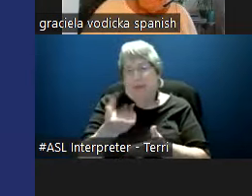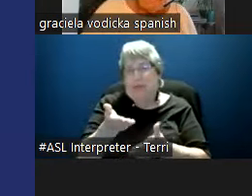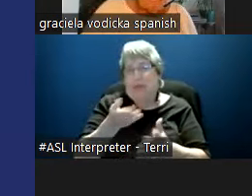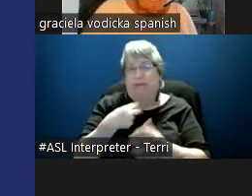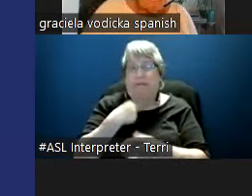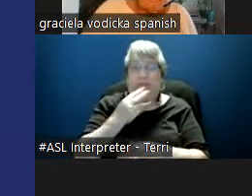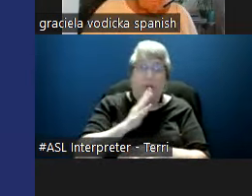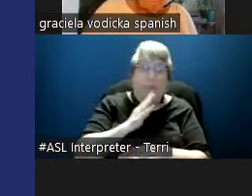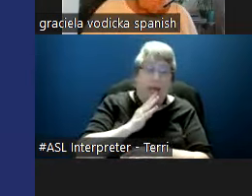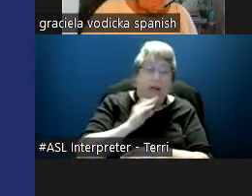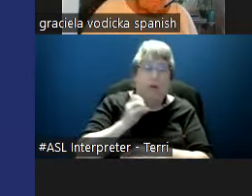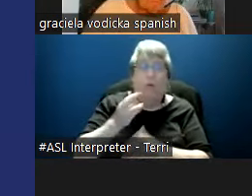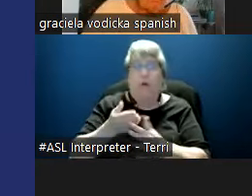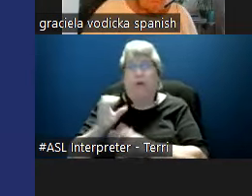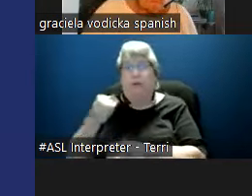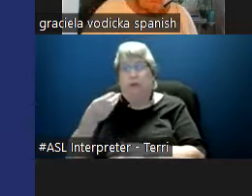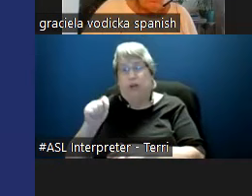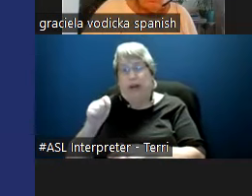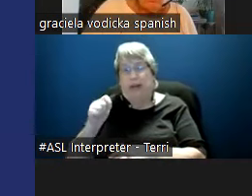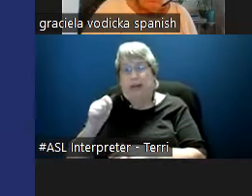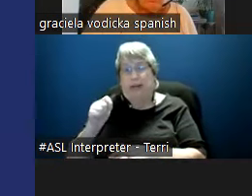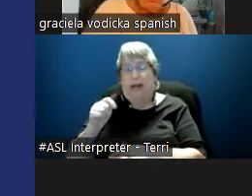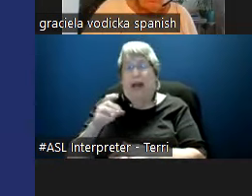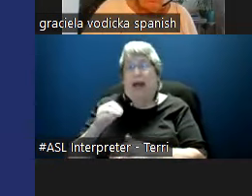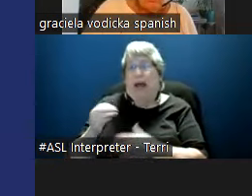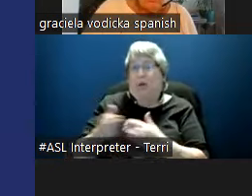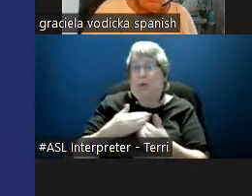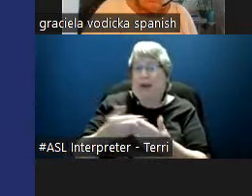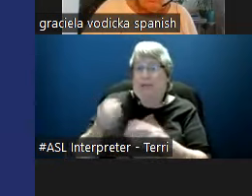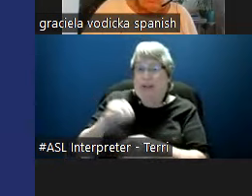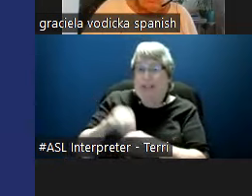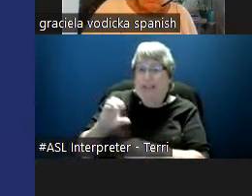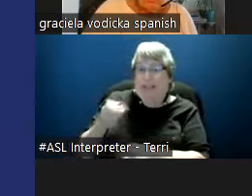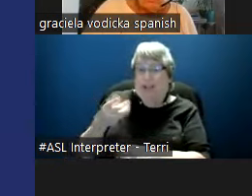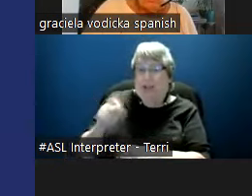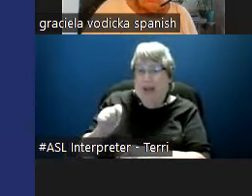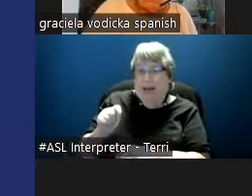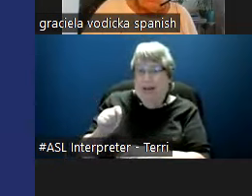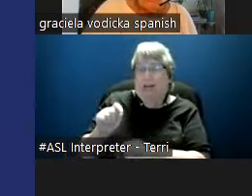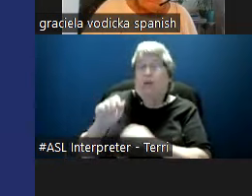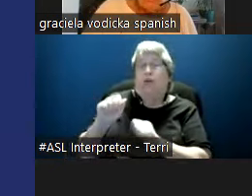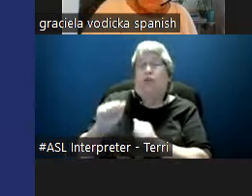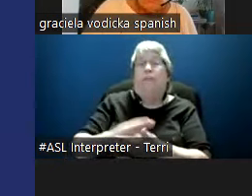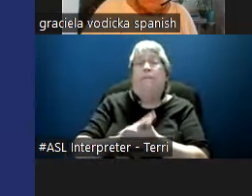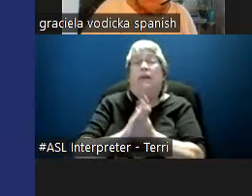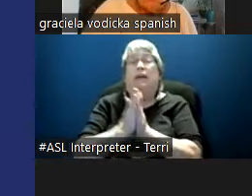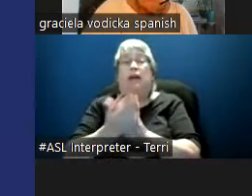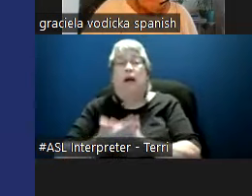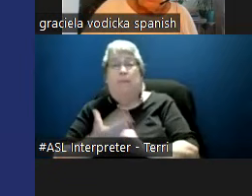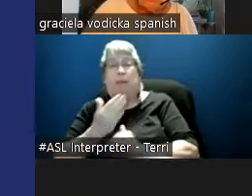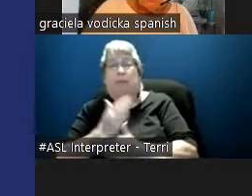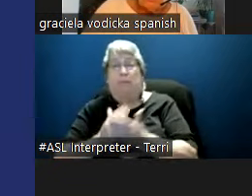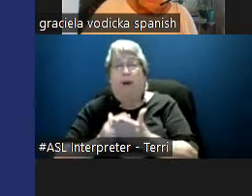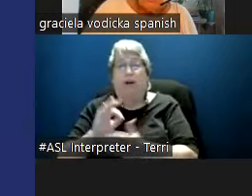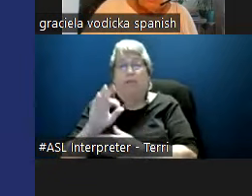know, information that's included in chat may be part of the record that is open to anyone who is requesting